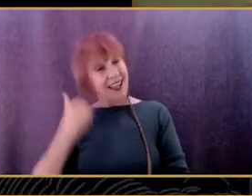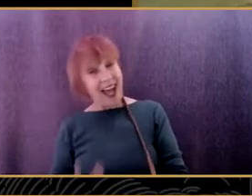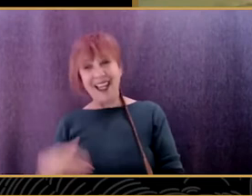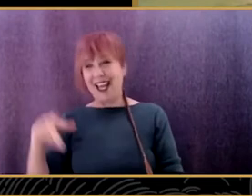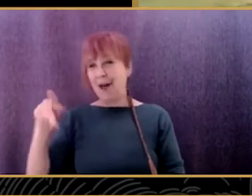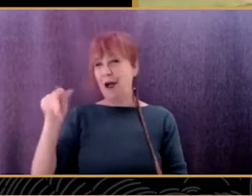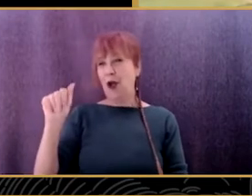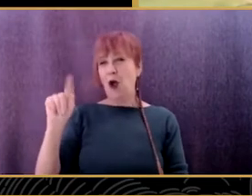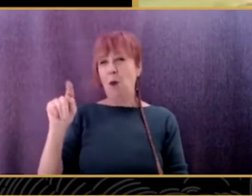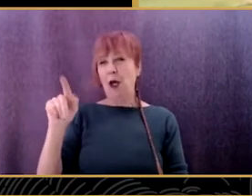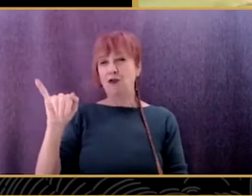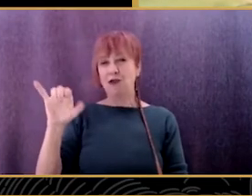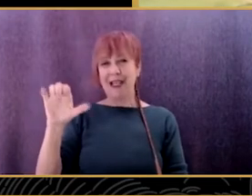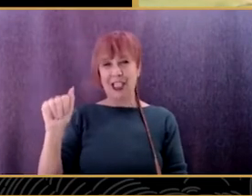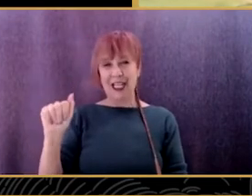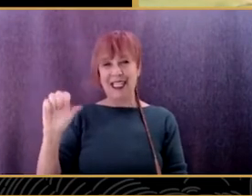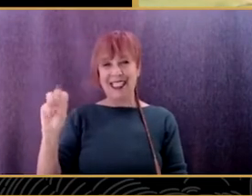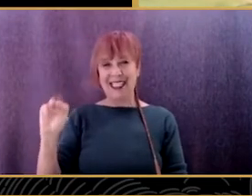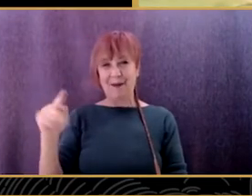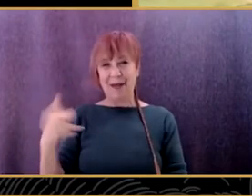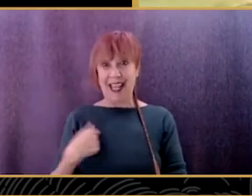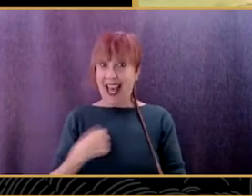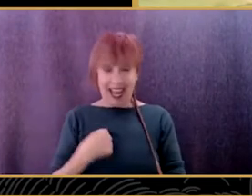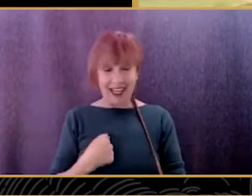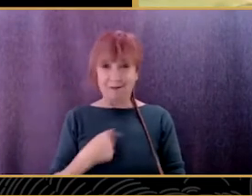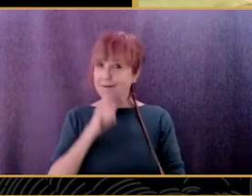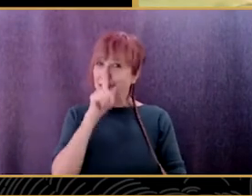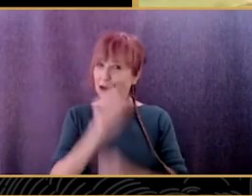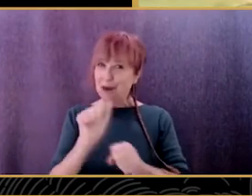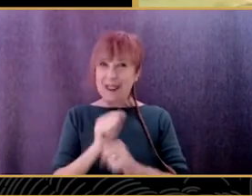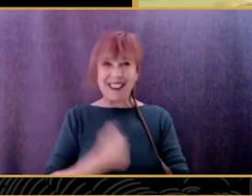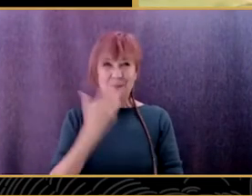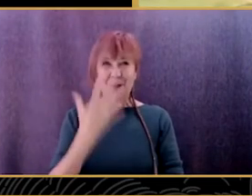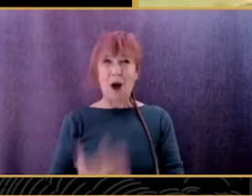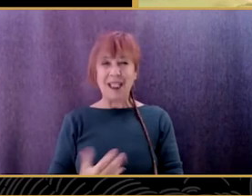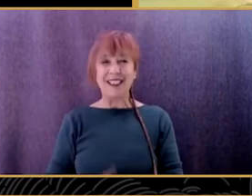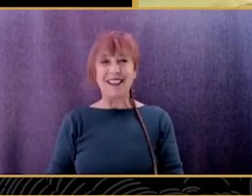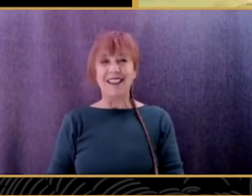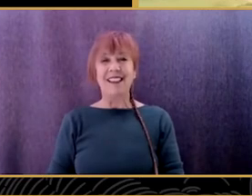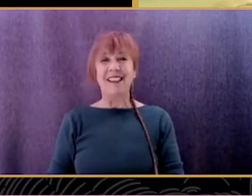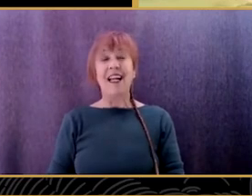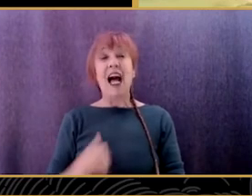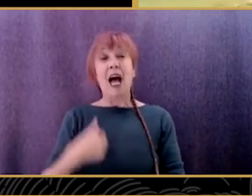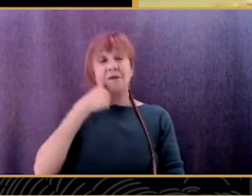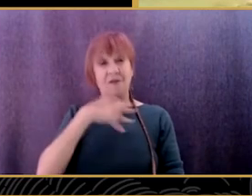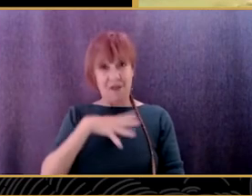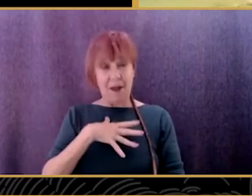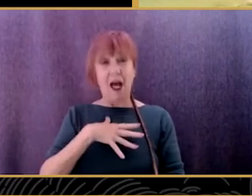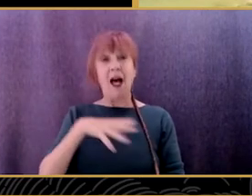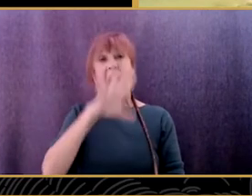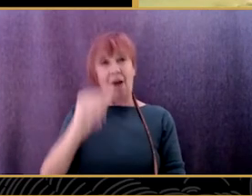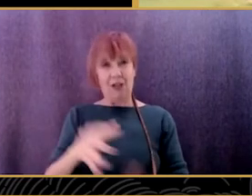I am Patricia Smith I am most definitely a poet And I am